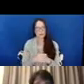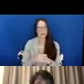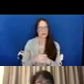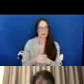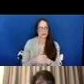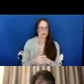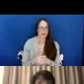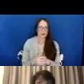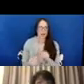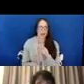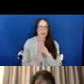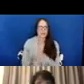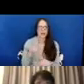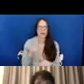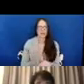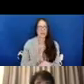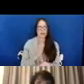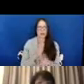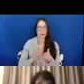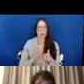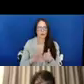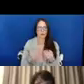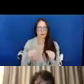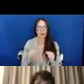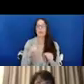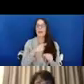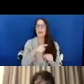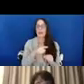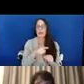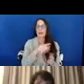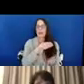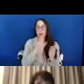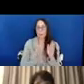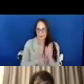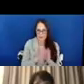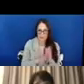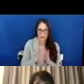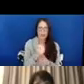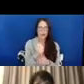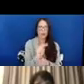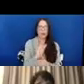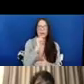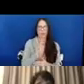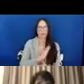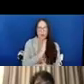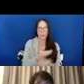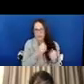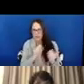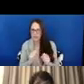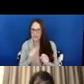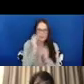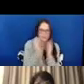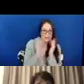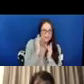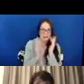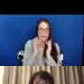formal labor market, disabled beneficiaries must develop their own informal strategies to make ends meet. These strategies